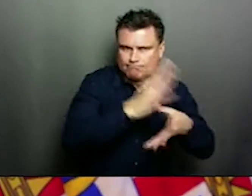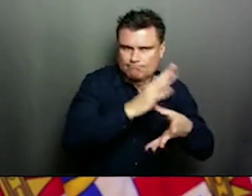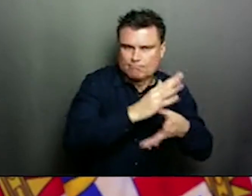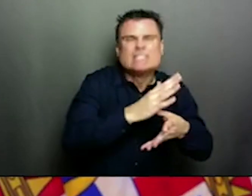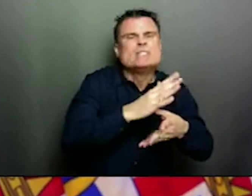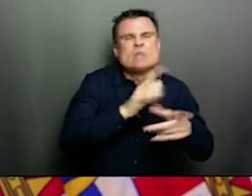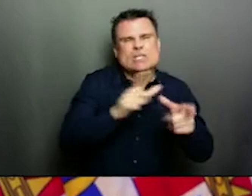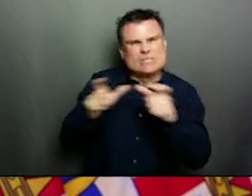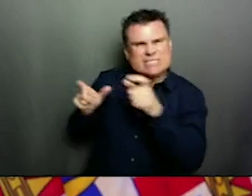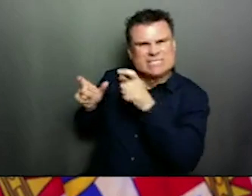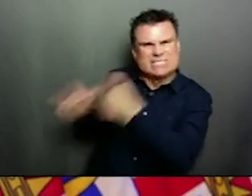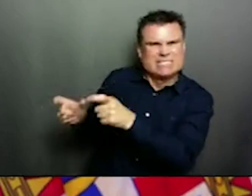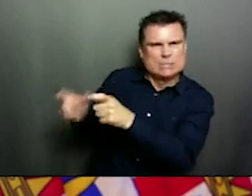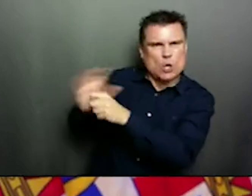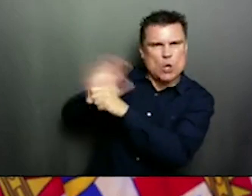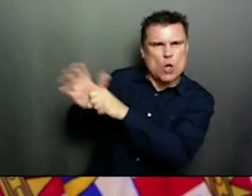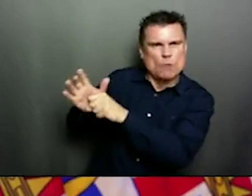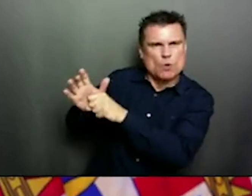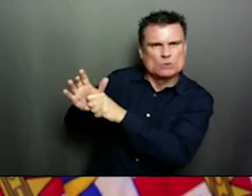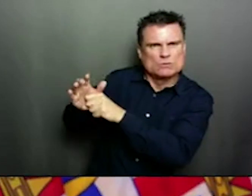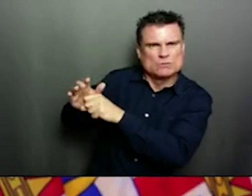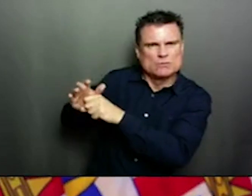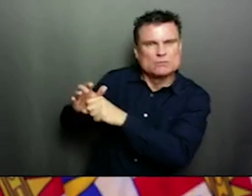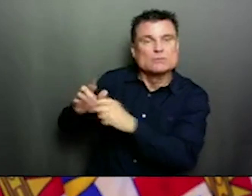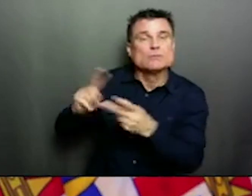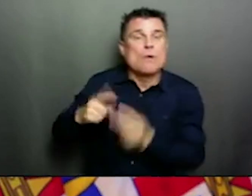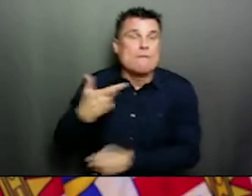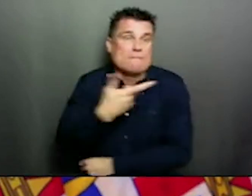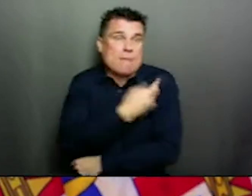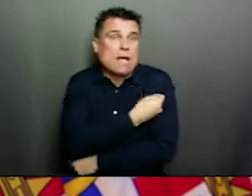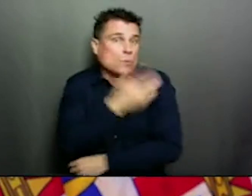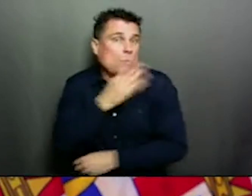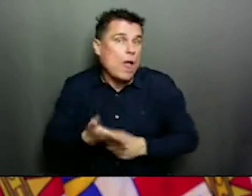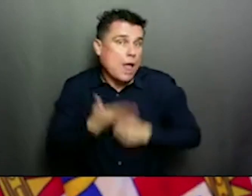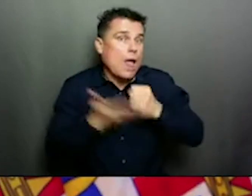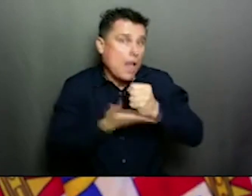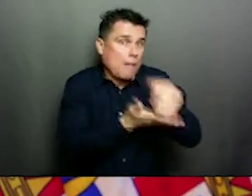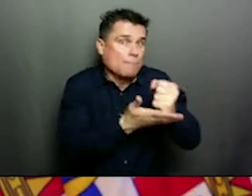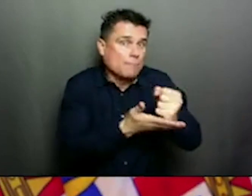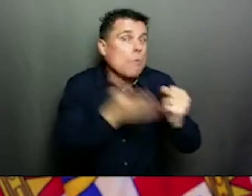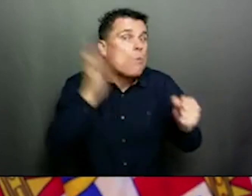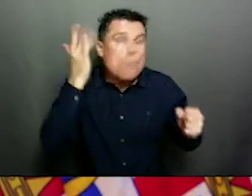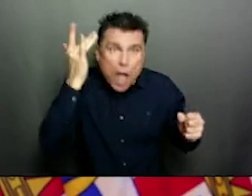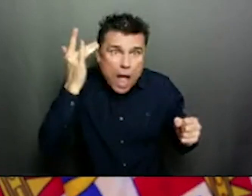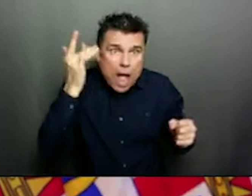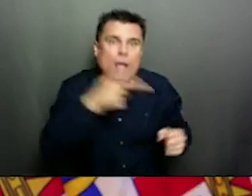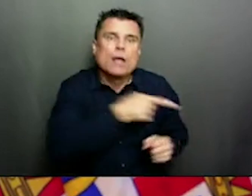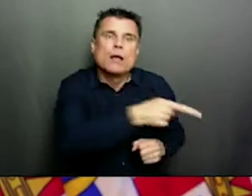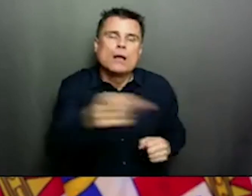us with that immensely. Particularly protecting healthcare workers and those who work in those